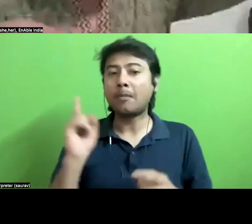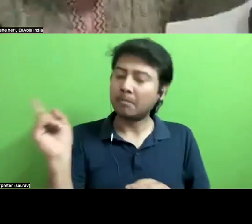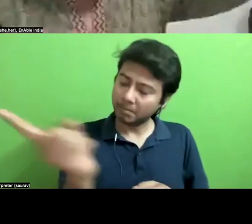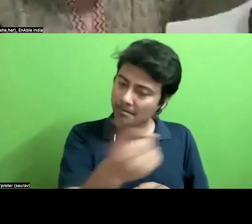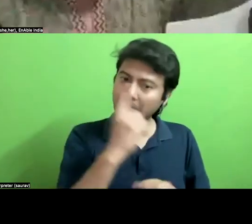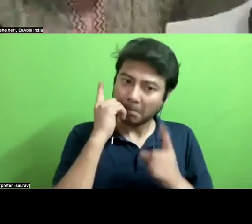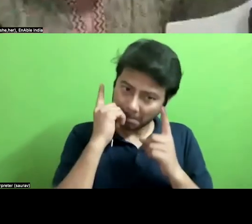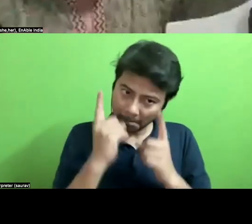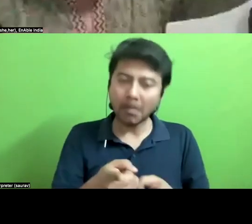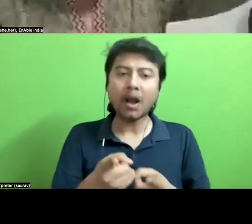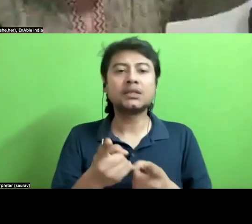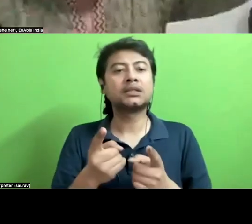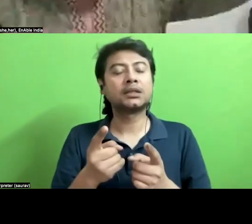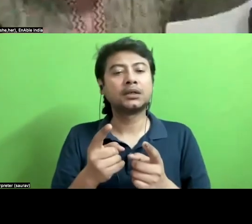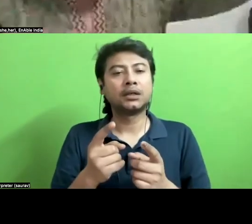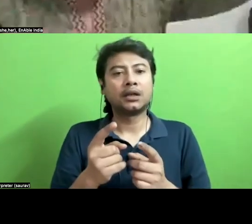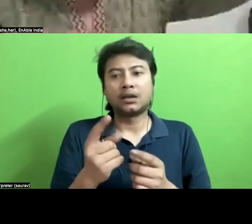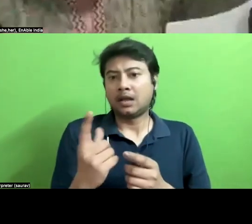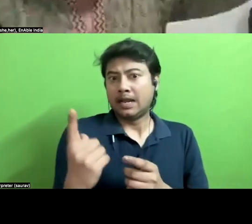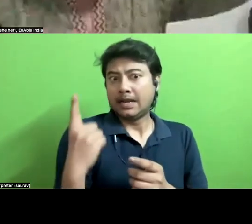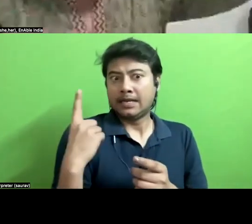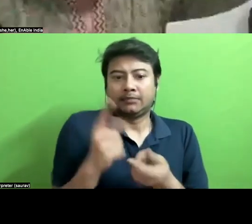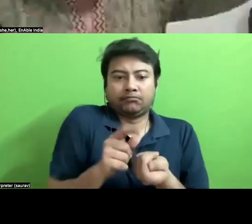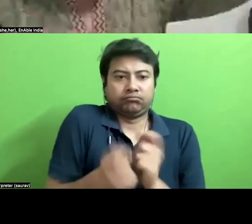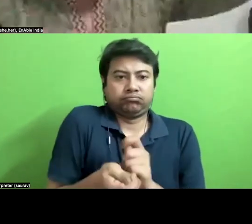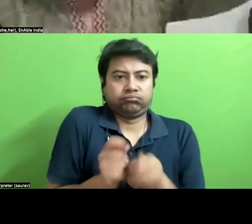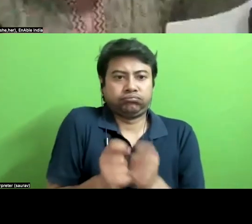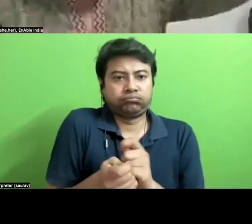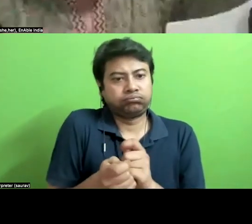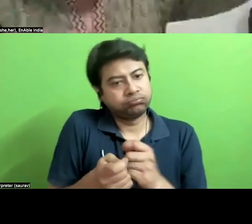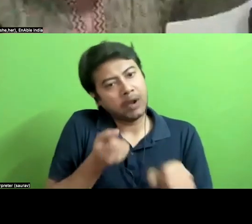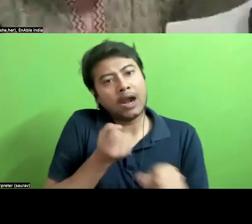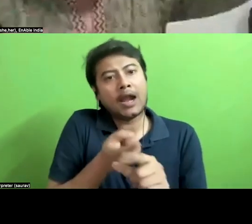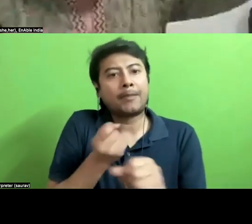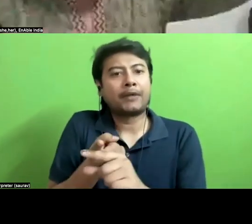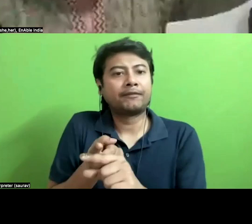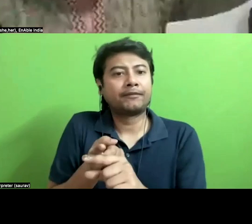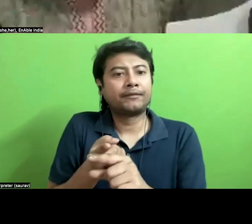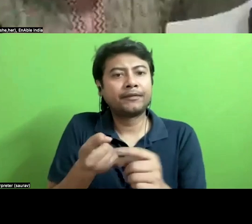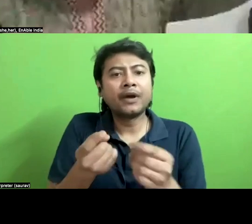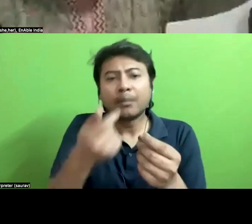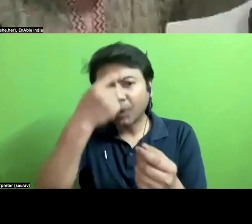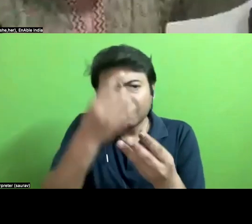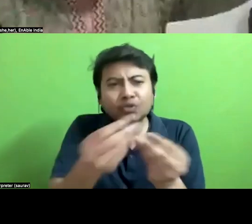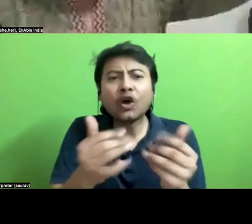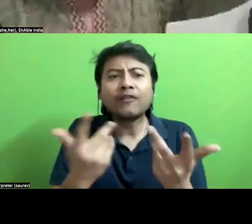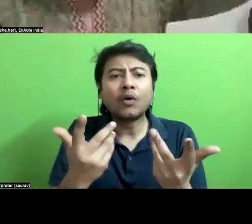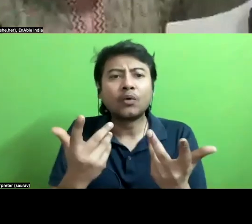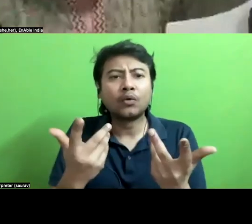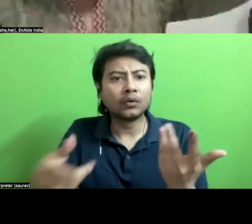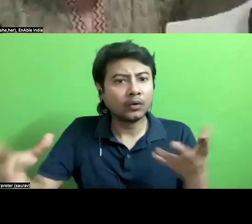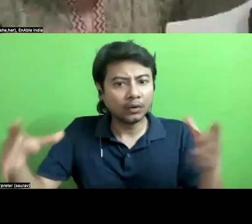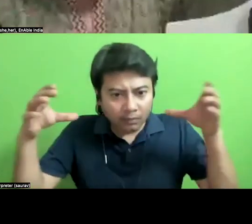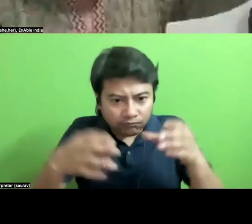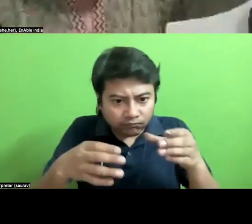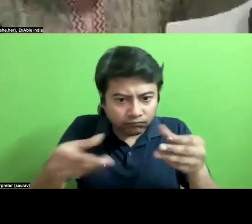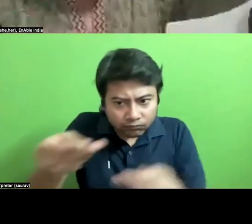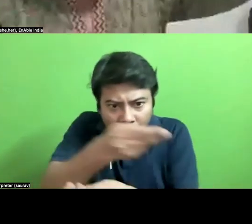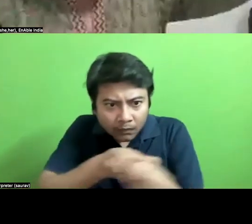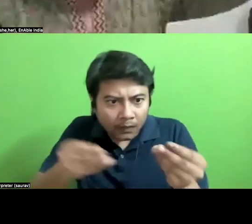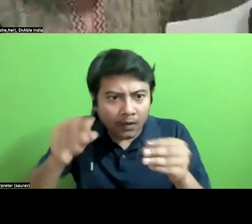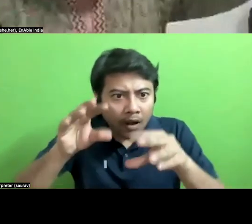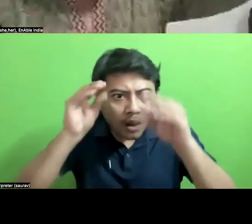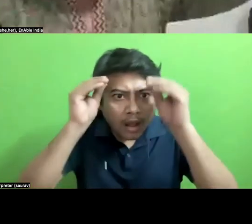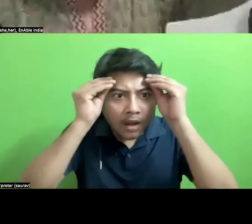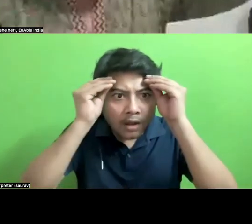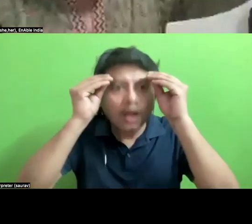work, learn to solve something together. We learn together and then we solve, right? So I would like to say this to my audience